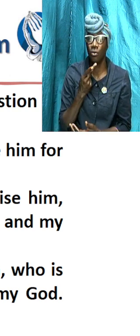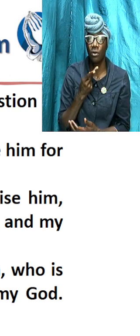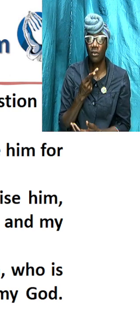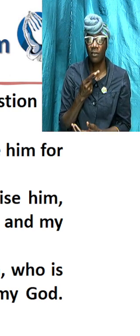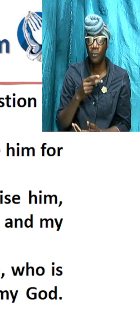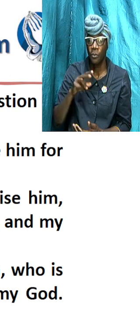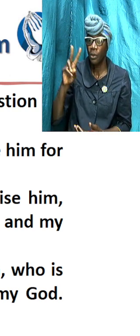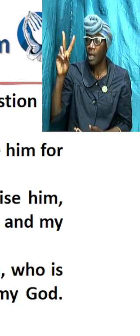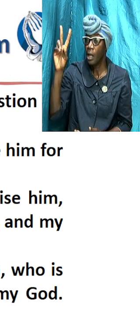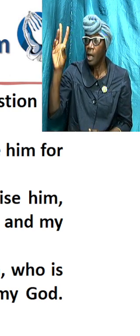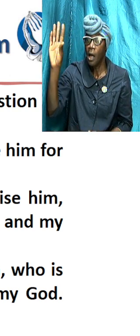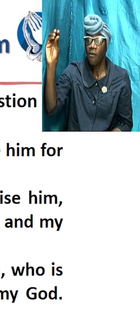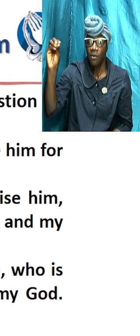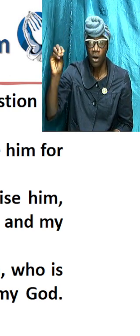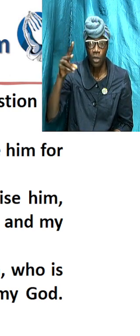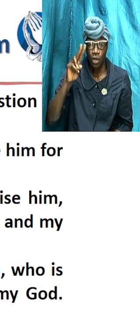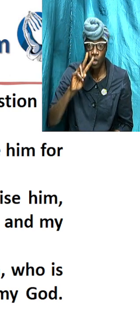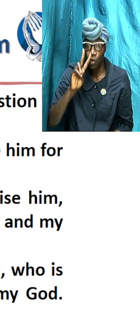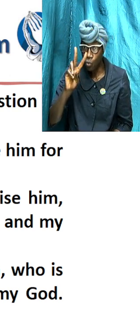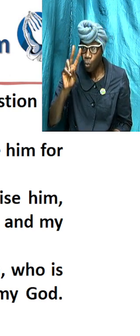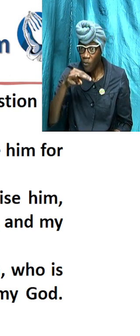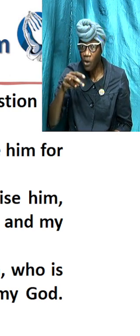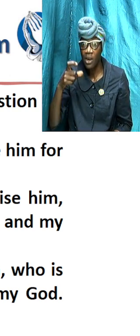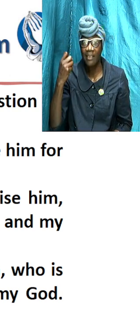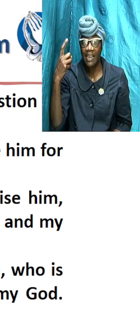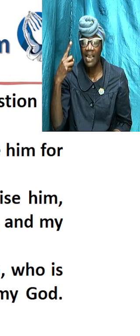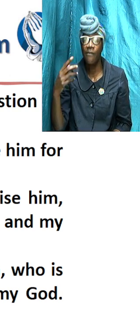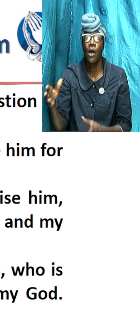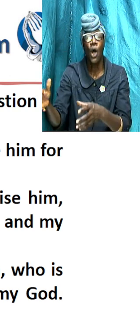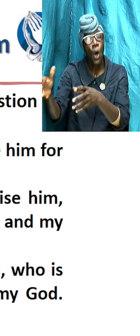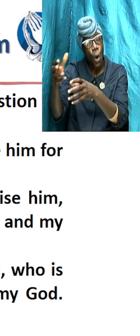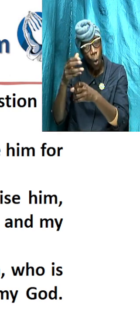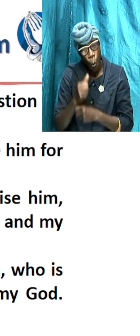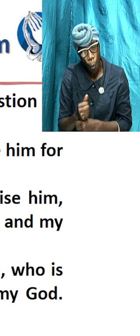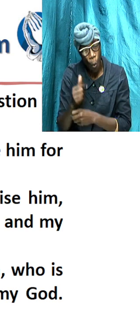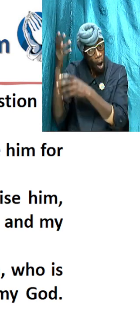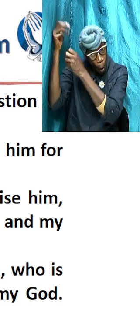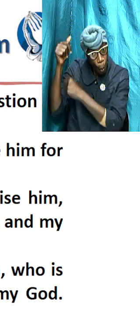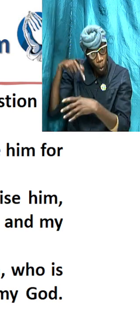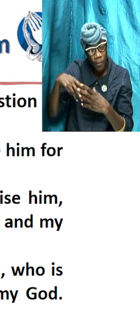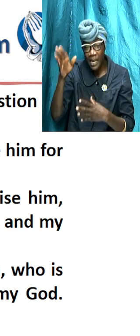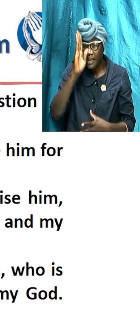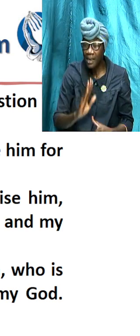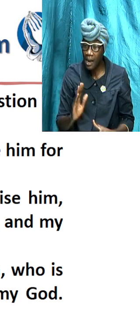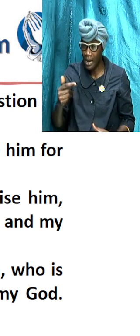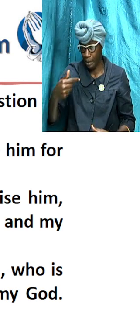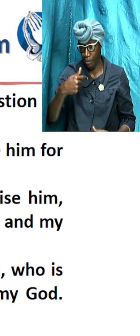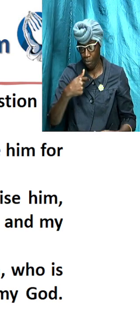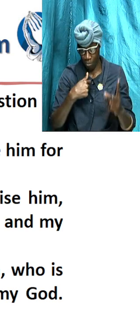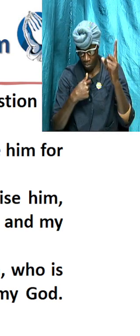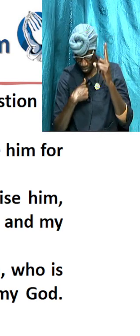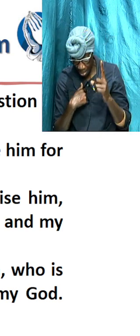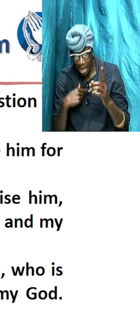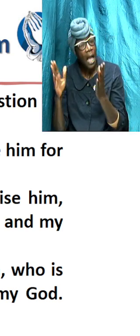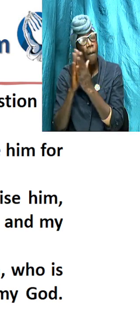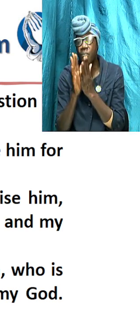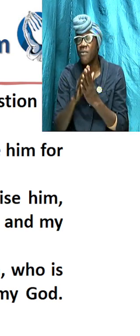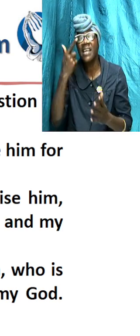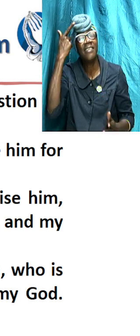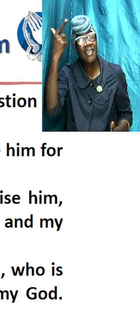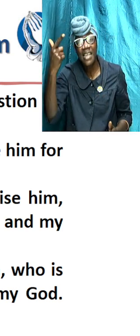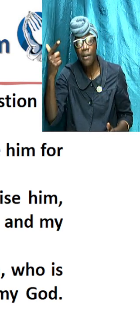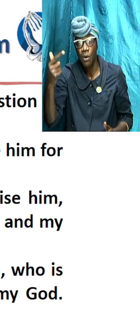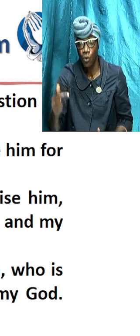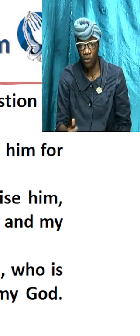11, hope thou in God, for I shall yet praise him who is the health of my countenance and my God.